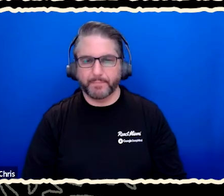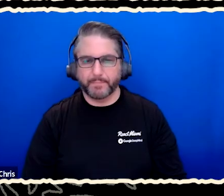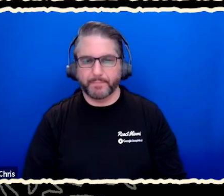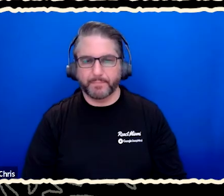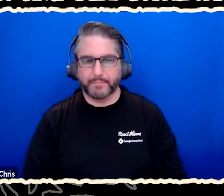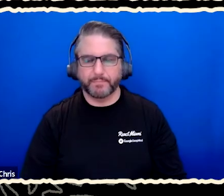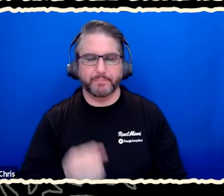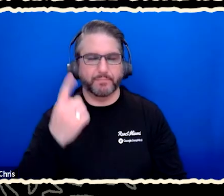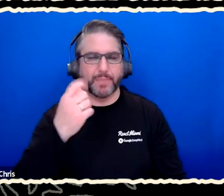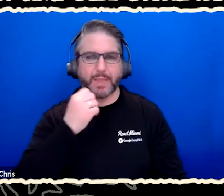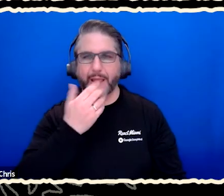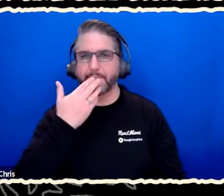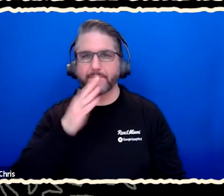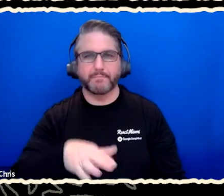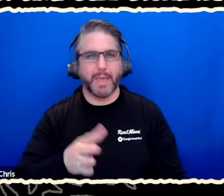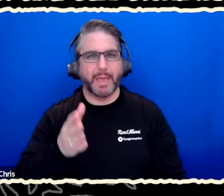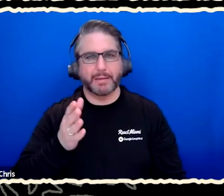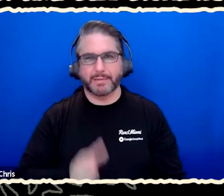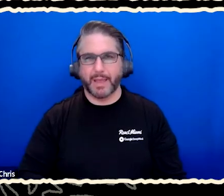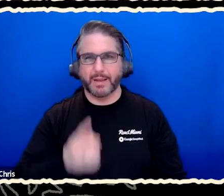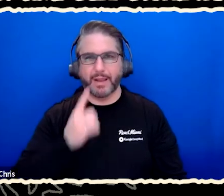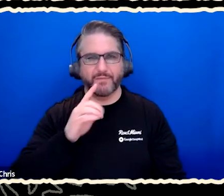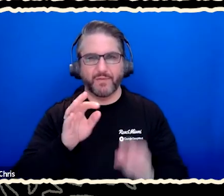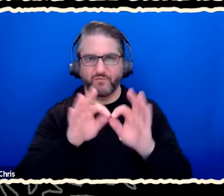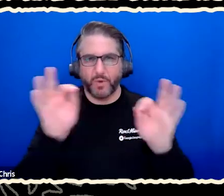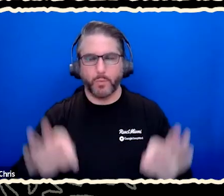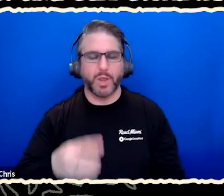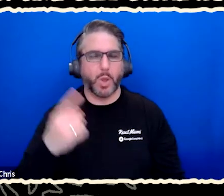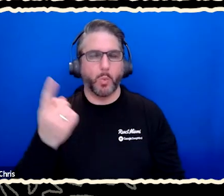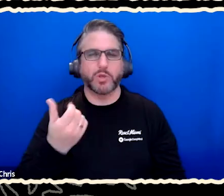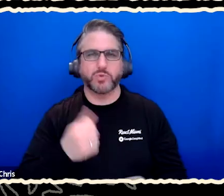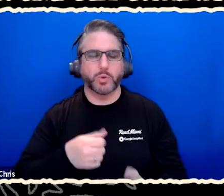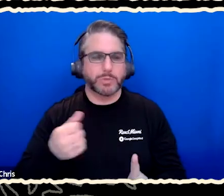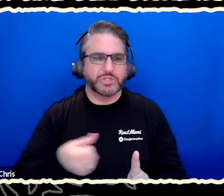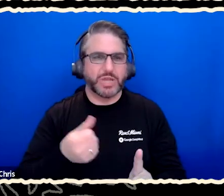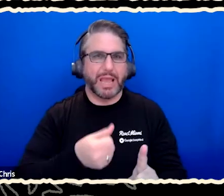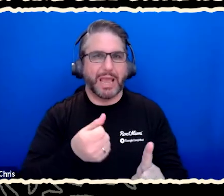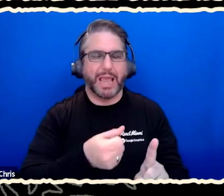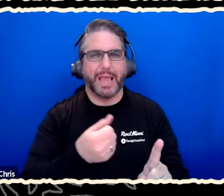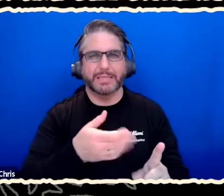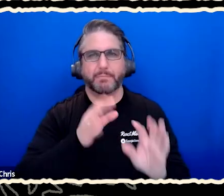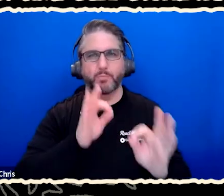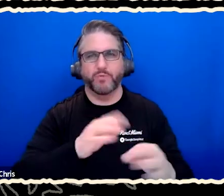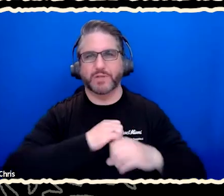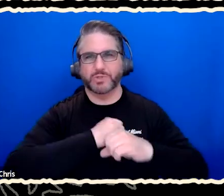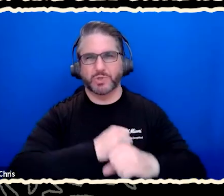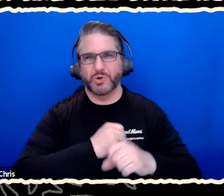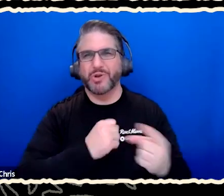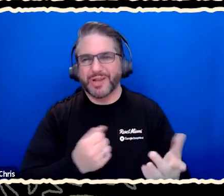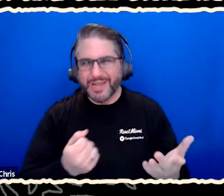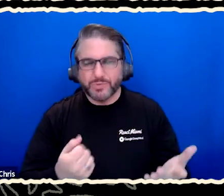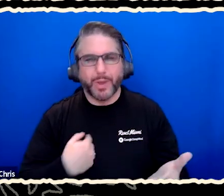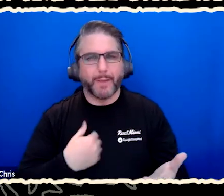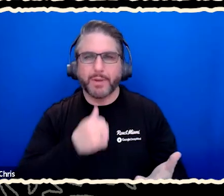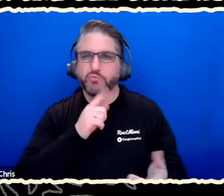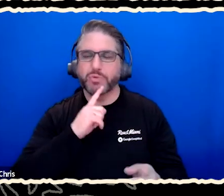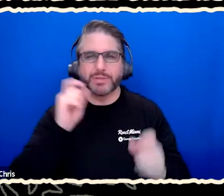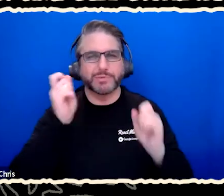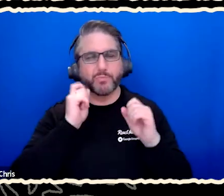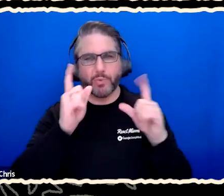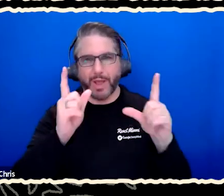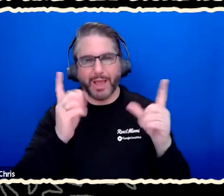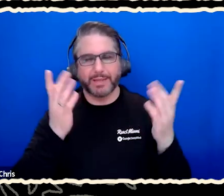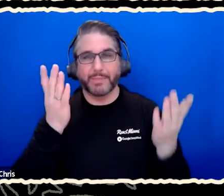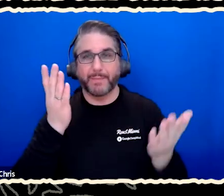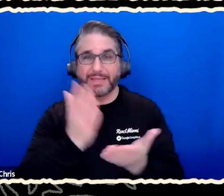of a framework. It's always a cat and mouse game when it comes to security. So I'm not really surprised that there might be